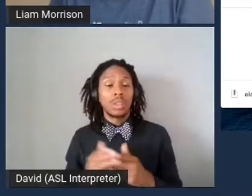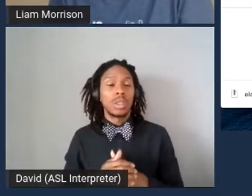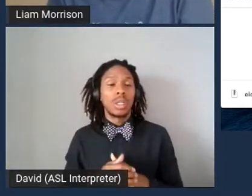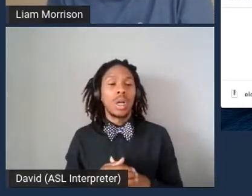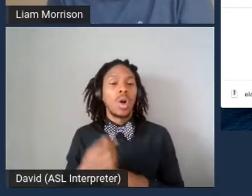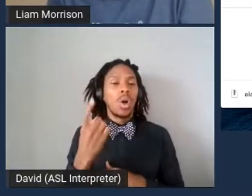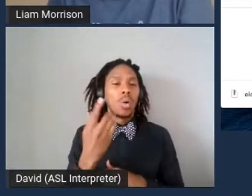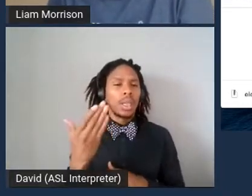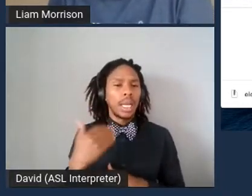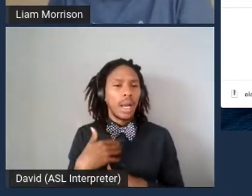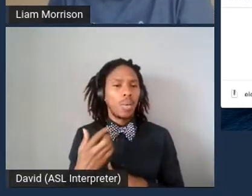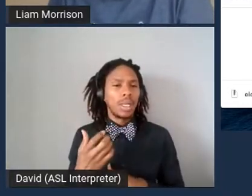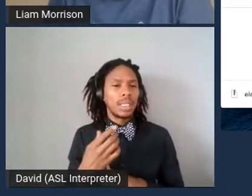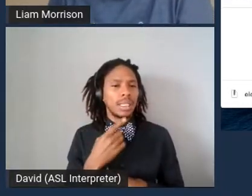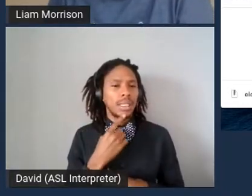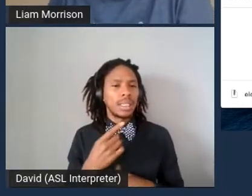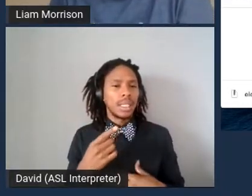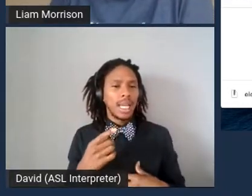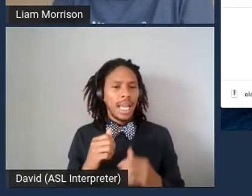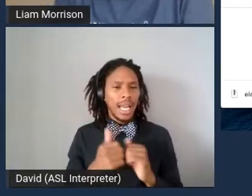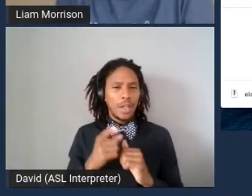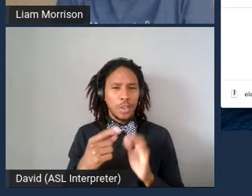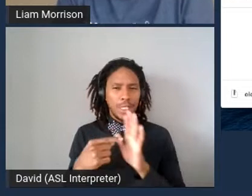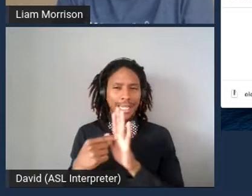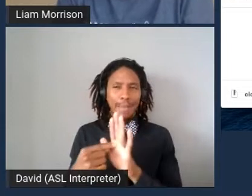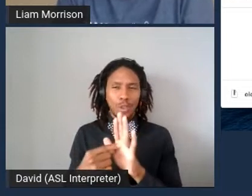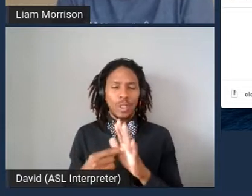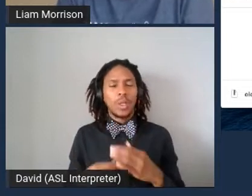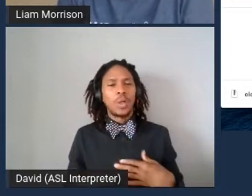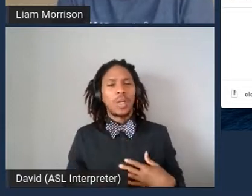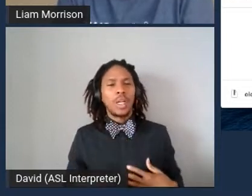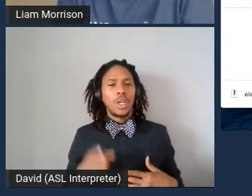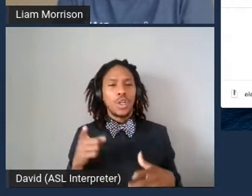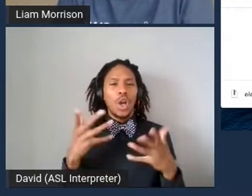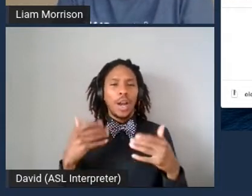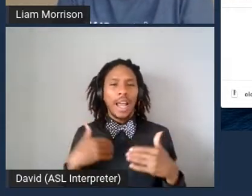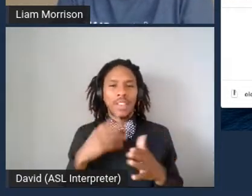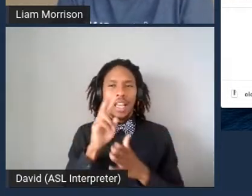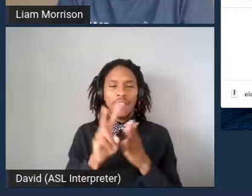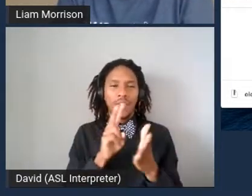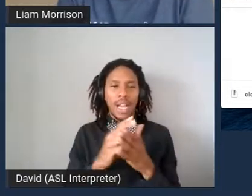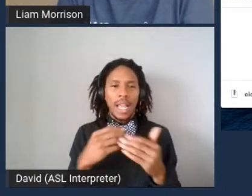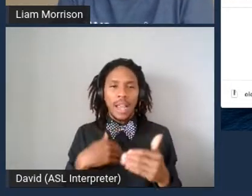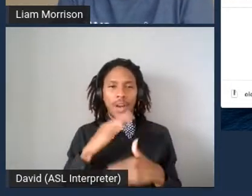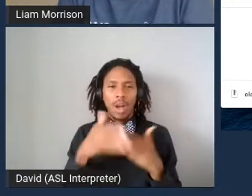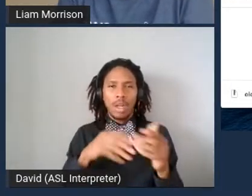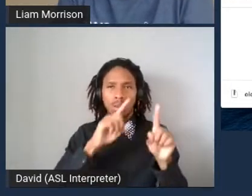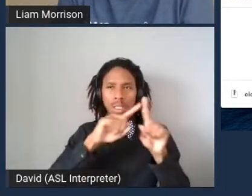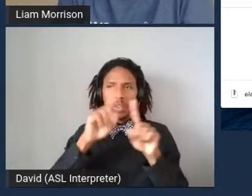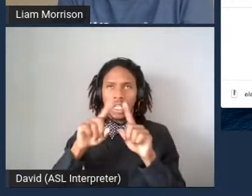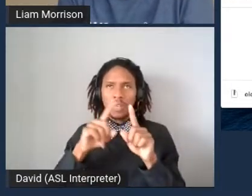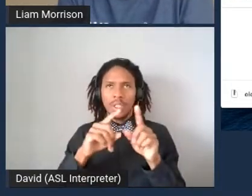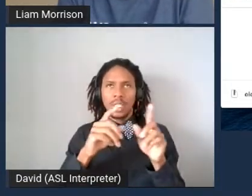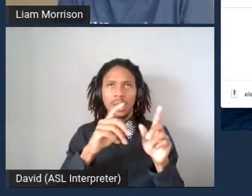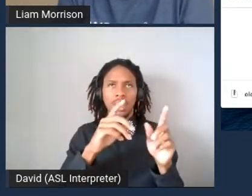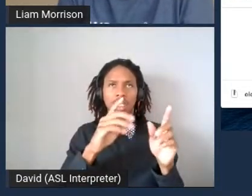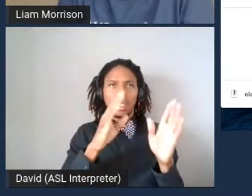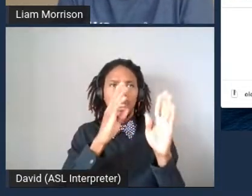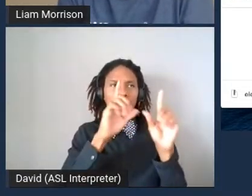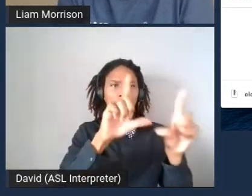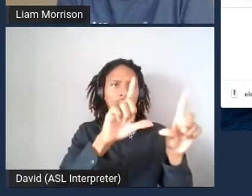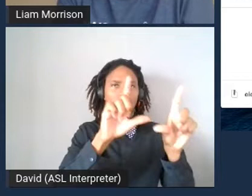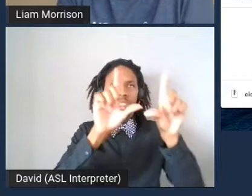one thing that I wanted to say about the way that you demonstrated this is, like, you already had the video that had all the different transitions and all the different